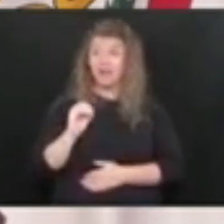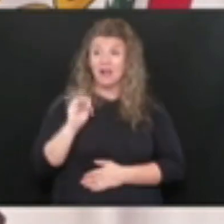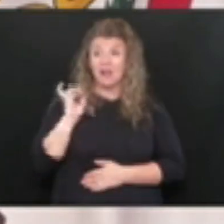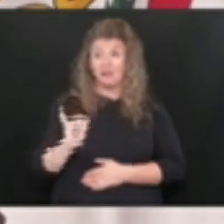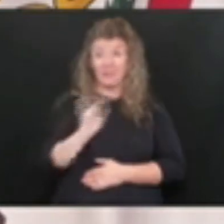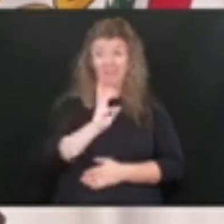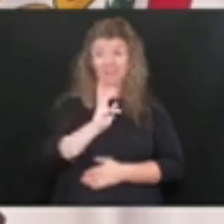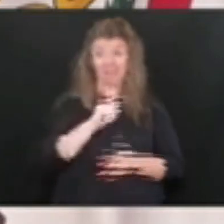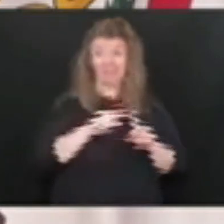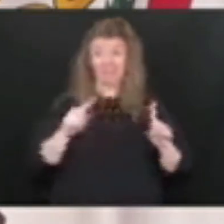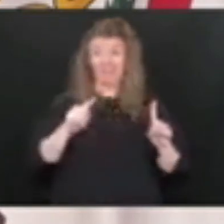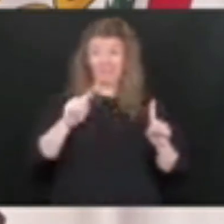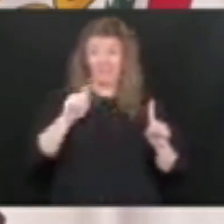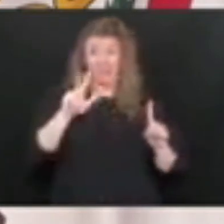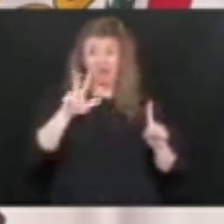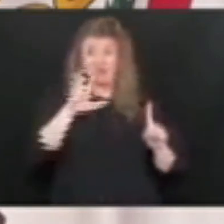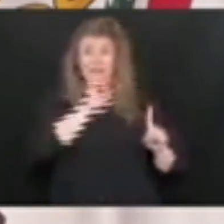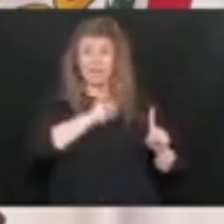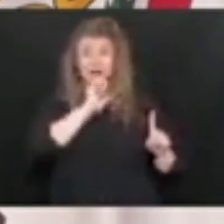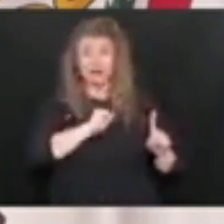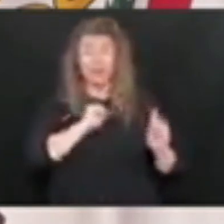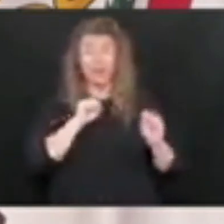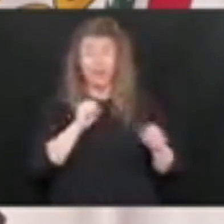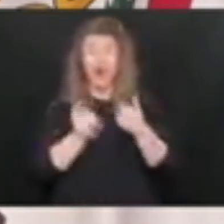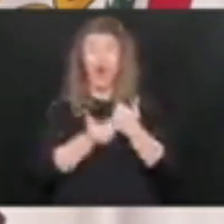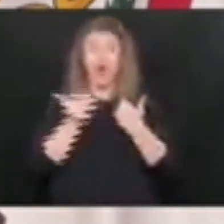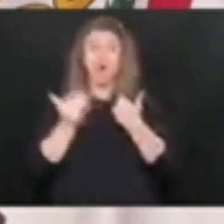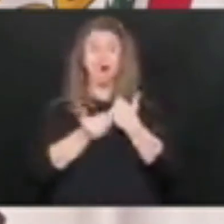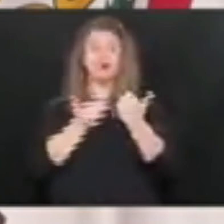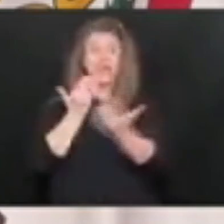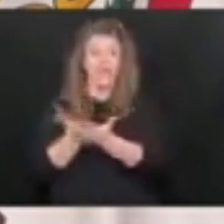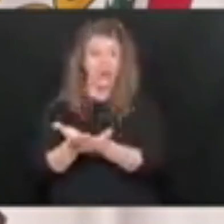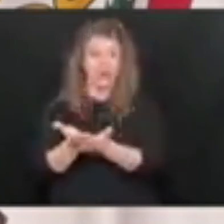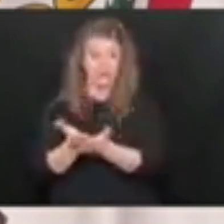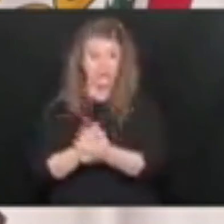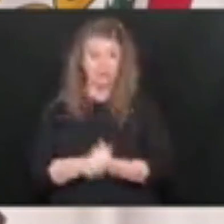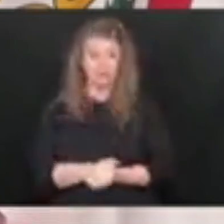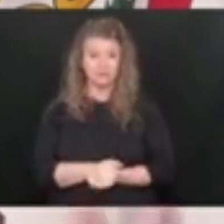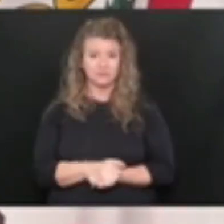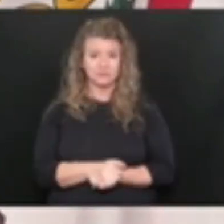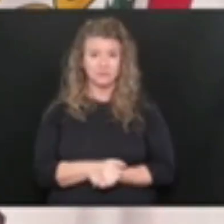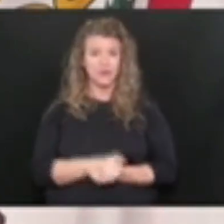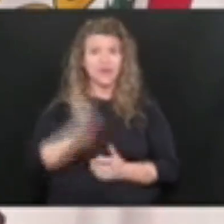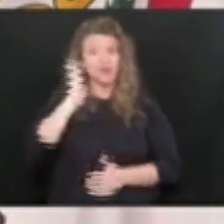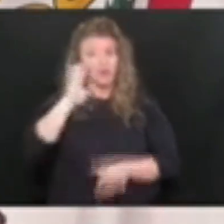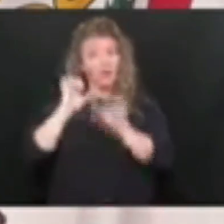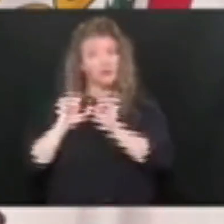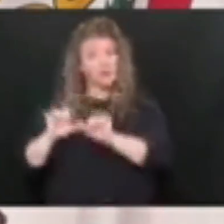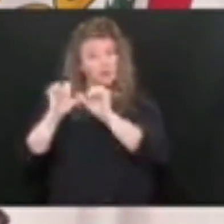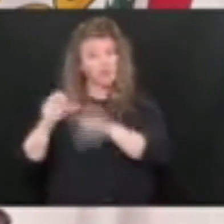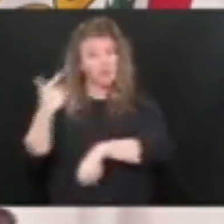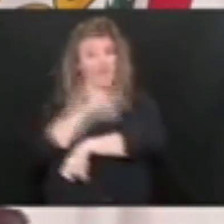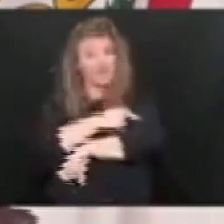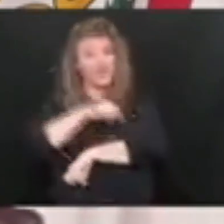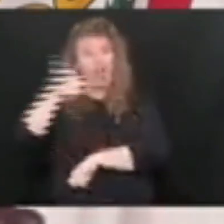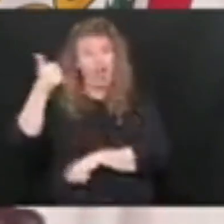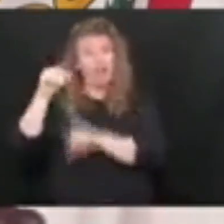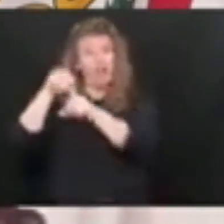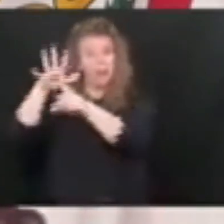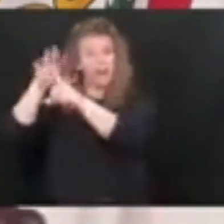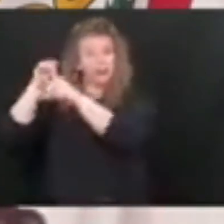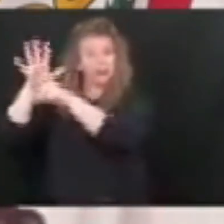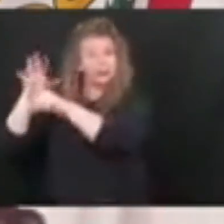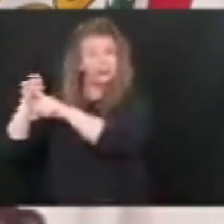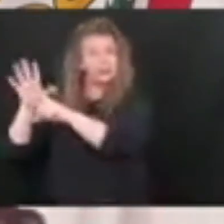16 to 35-year-olds, we could absolutely almost get us there. Because we're going to be continuing to vaccinate other folks